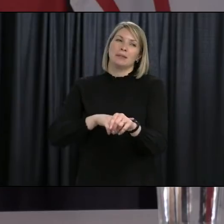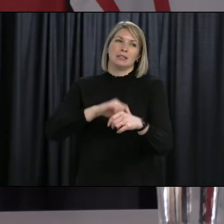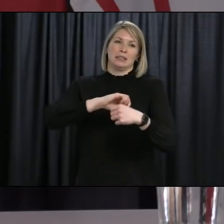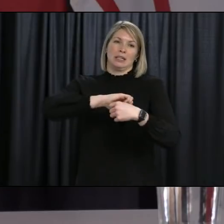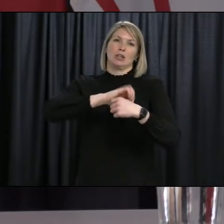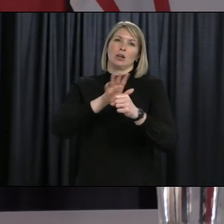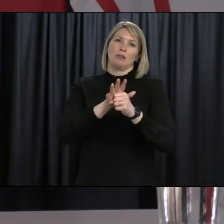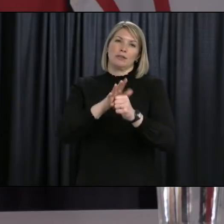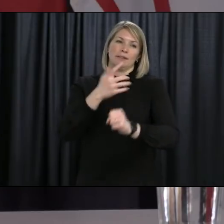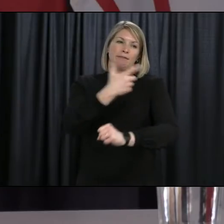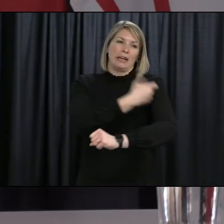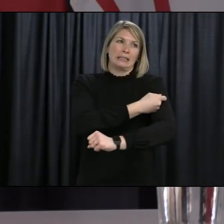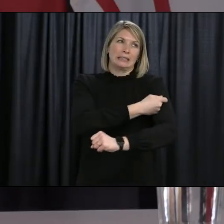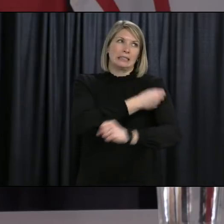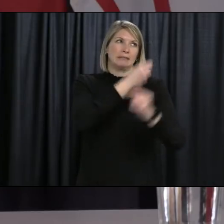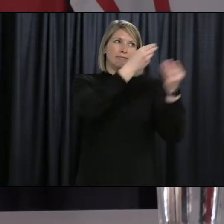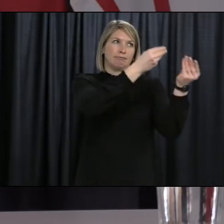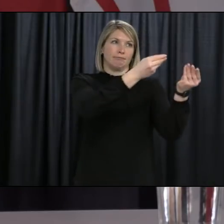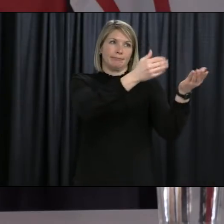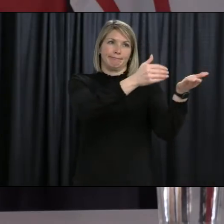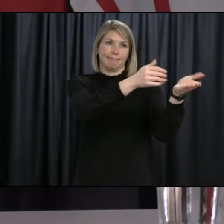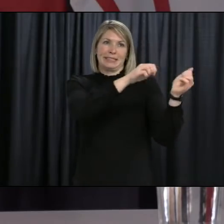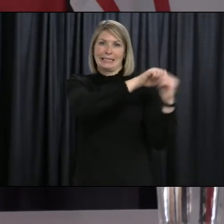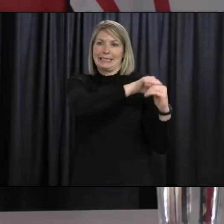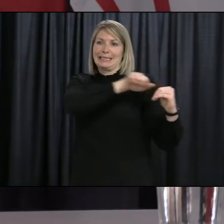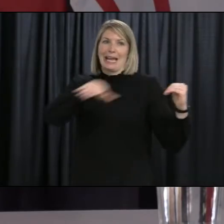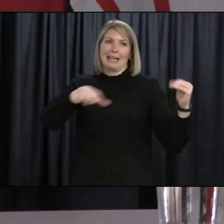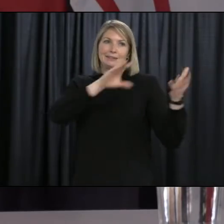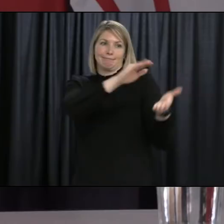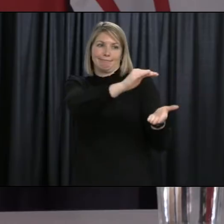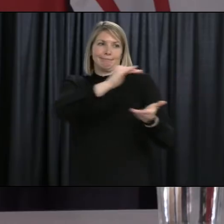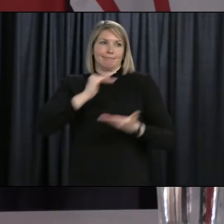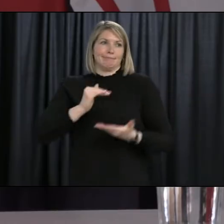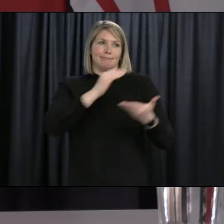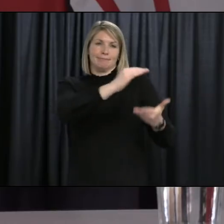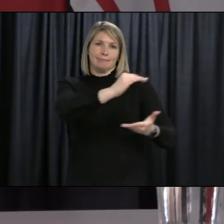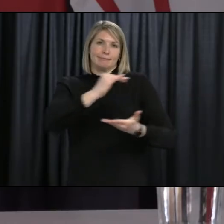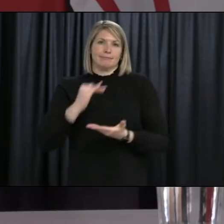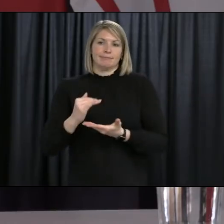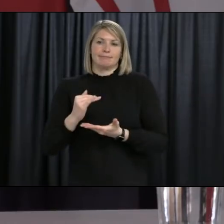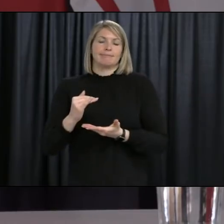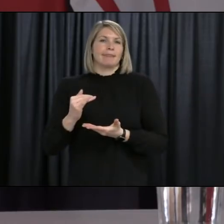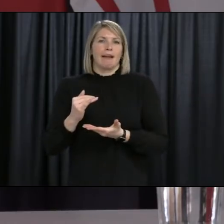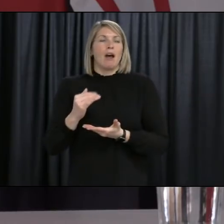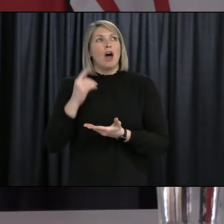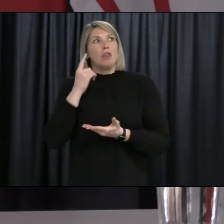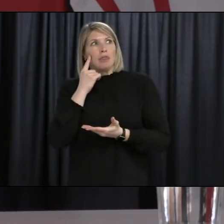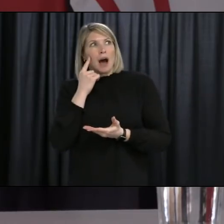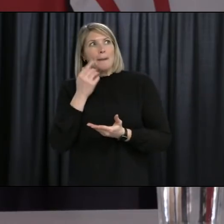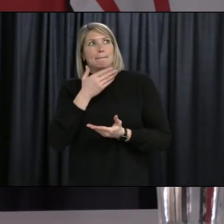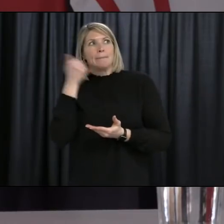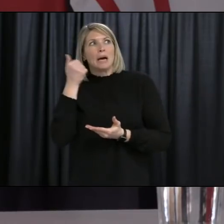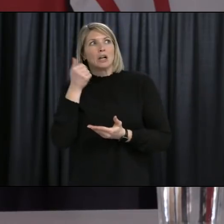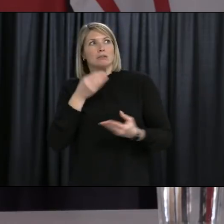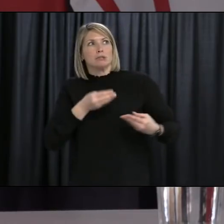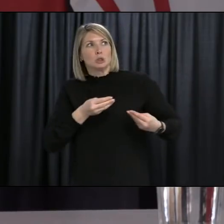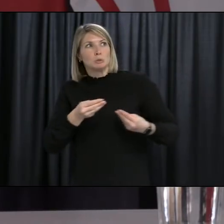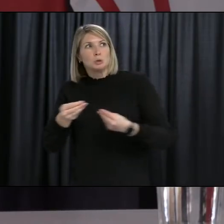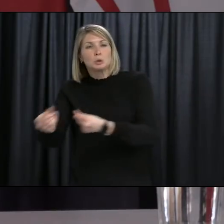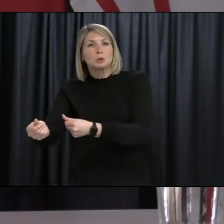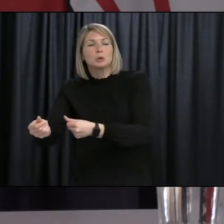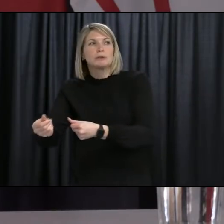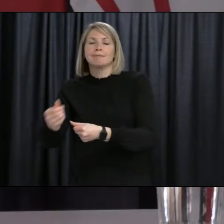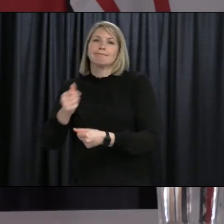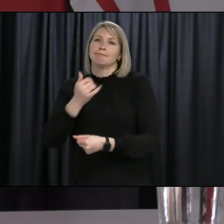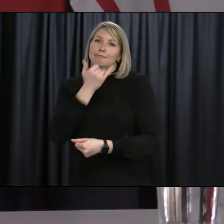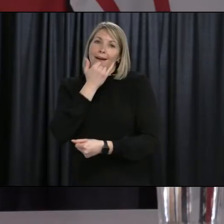we would have thought. And predictability about who and when people will get vaccinated is getting more certain,